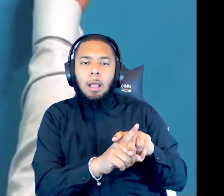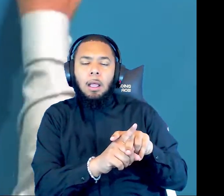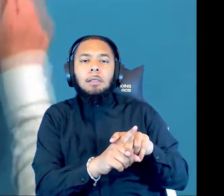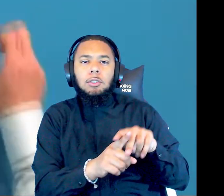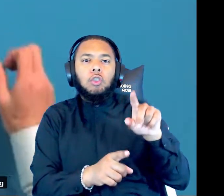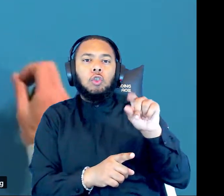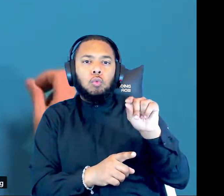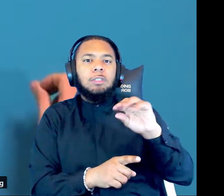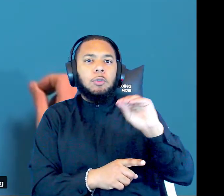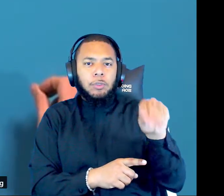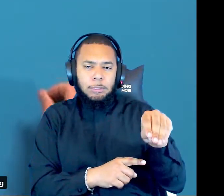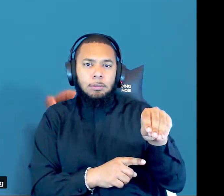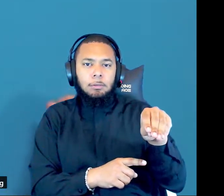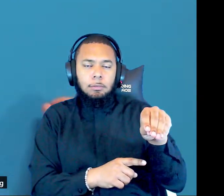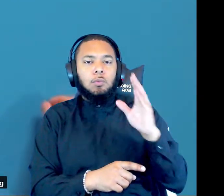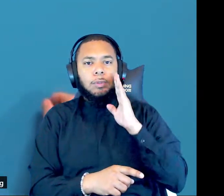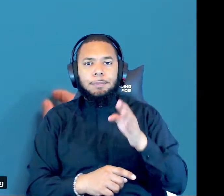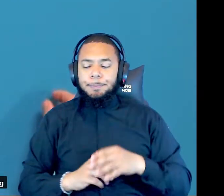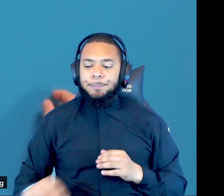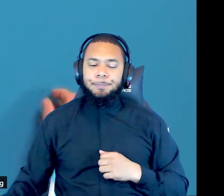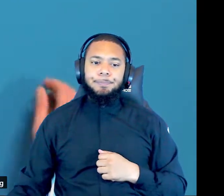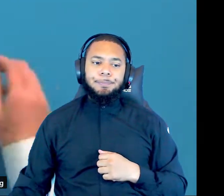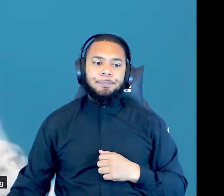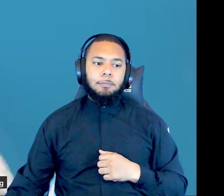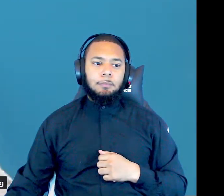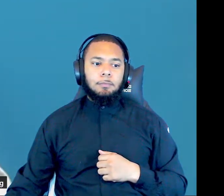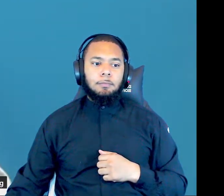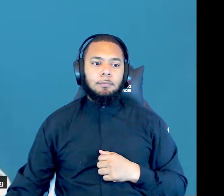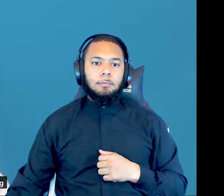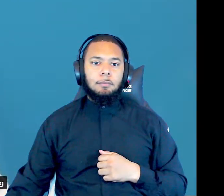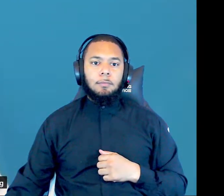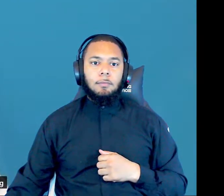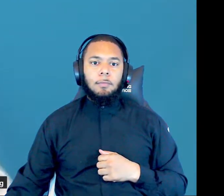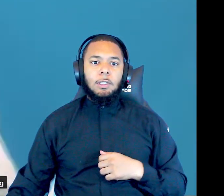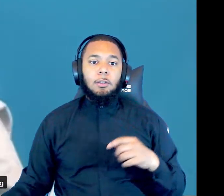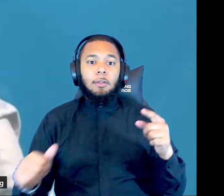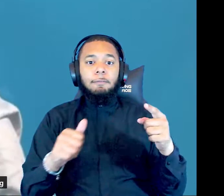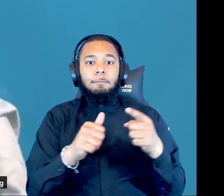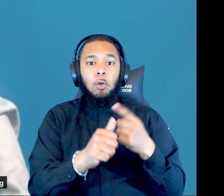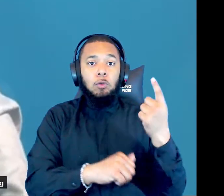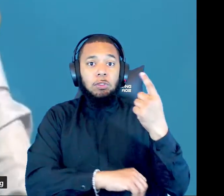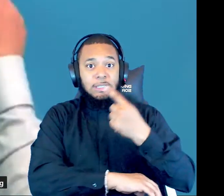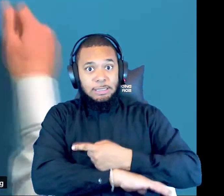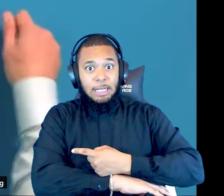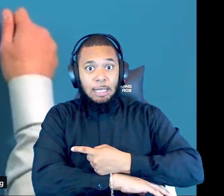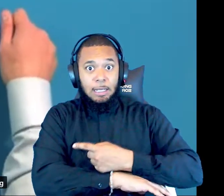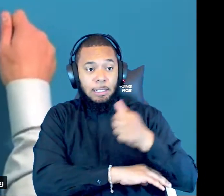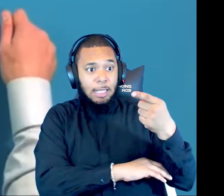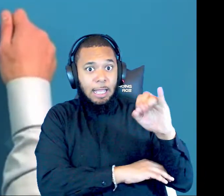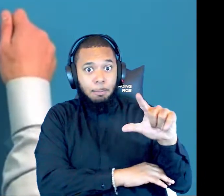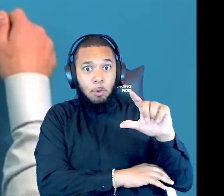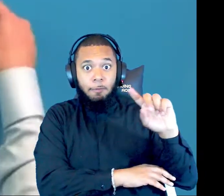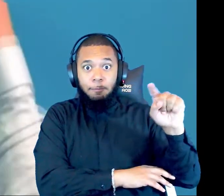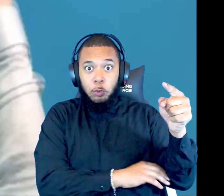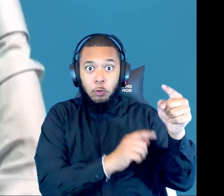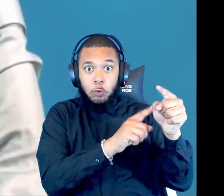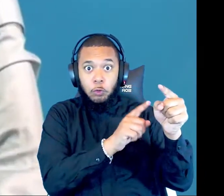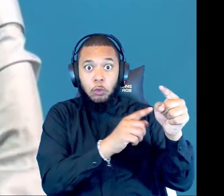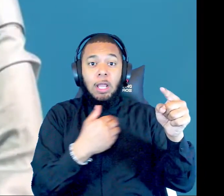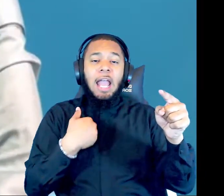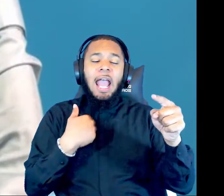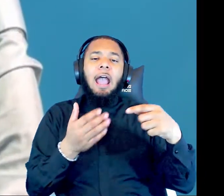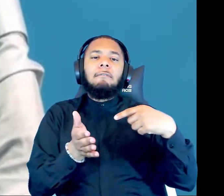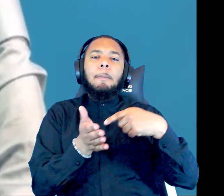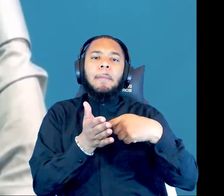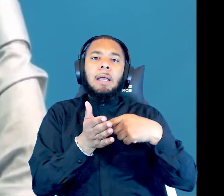which is based on this interest rate, this APR. So on the first of the month, we have a $600 outstanding balance. And